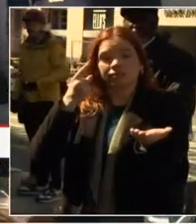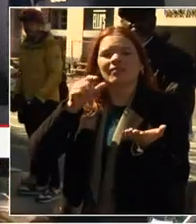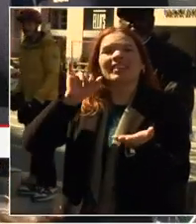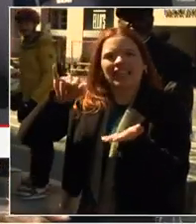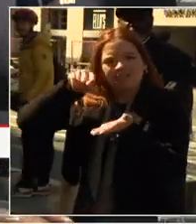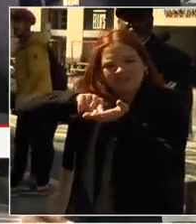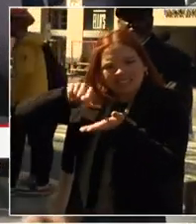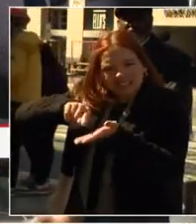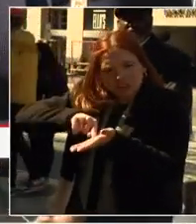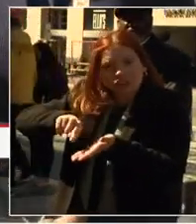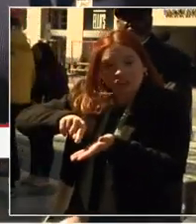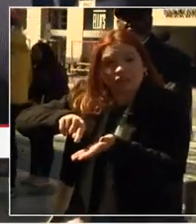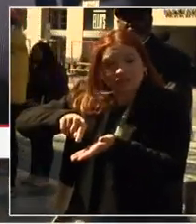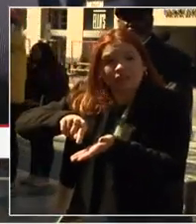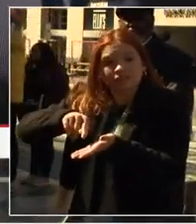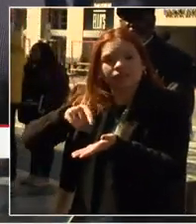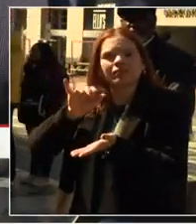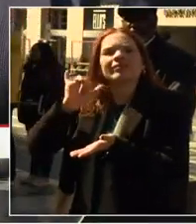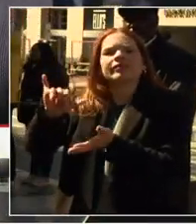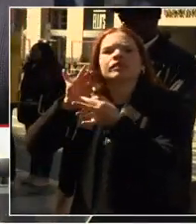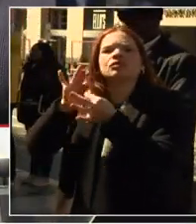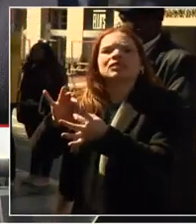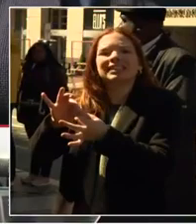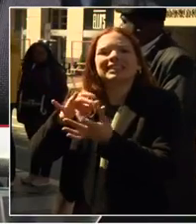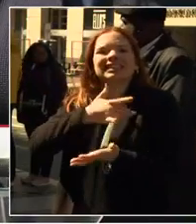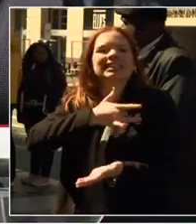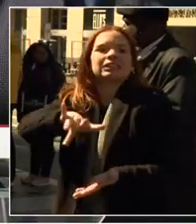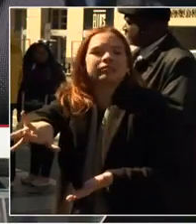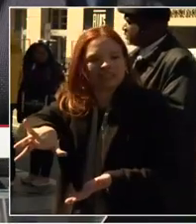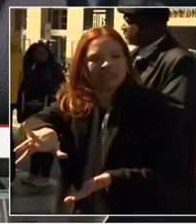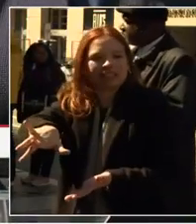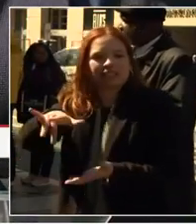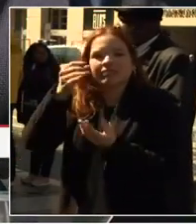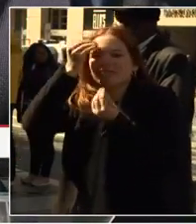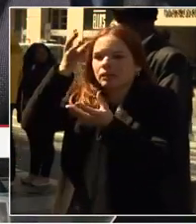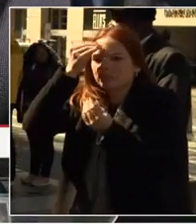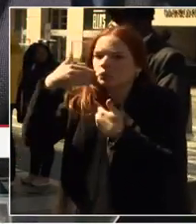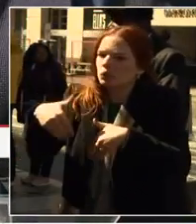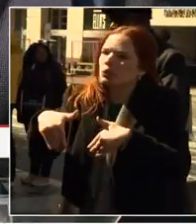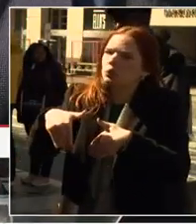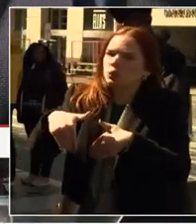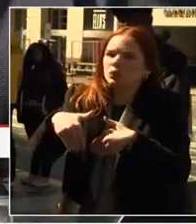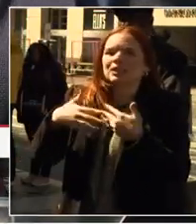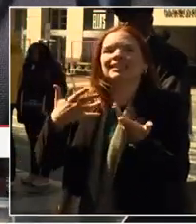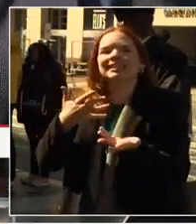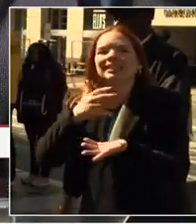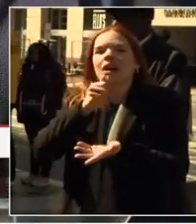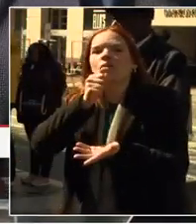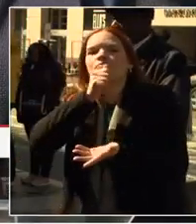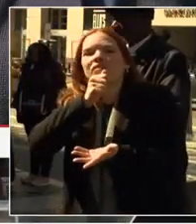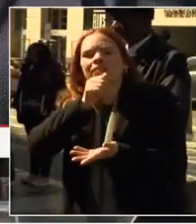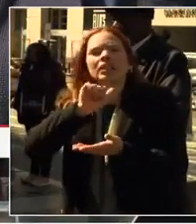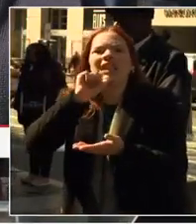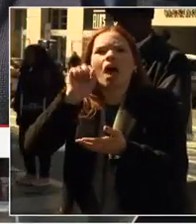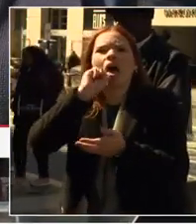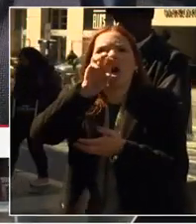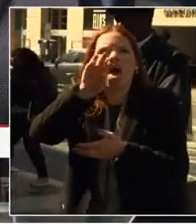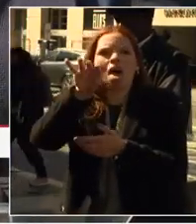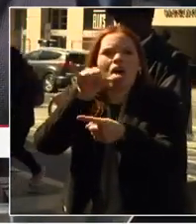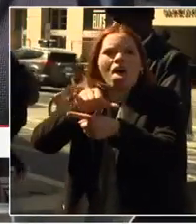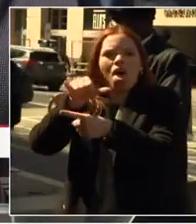upon the sensitive matter. I will tell you it's not jargon, but there are privacy